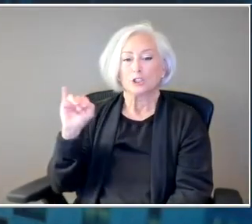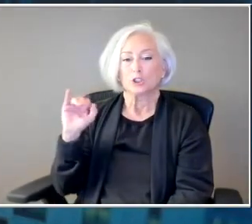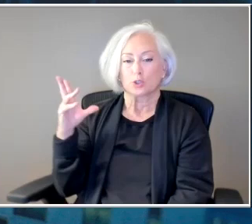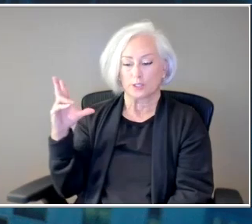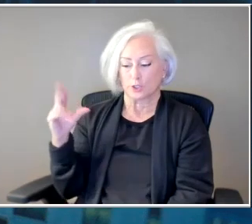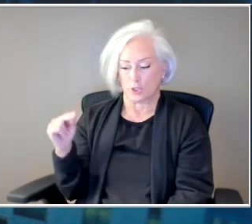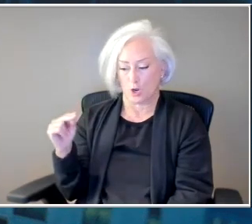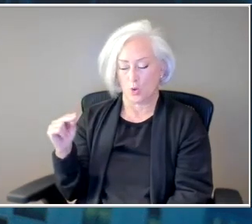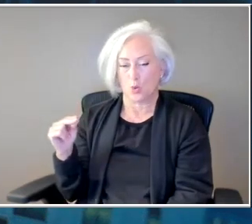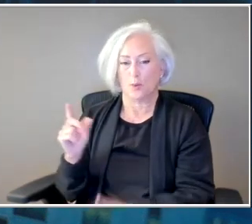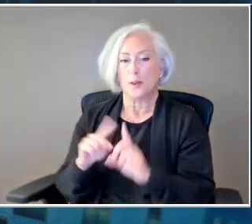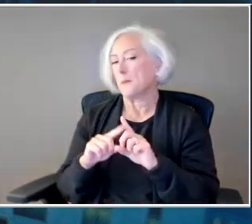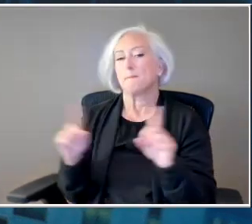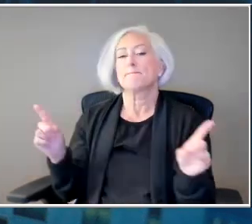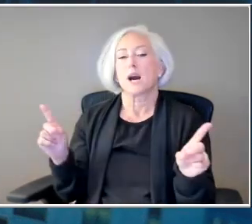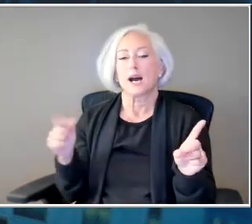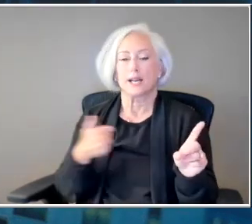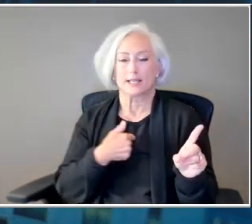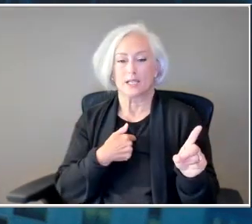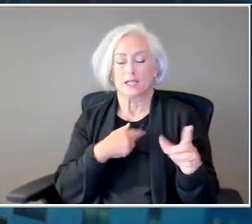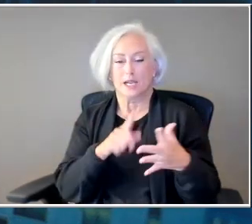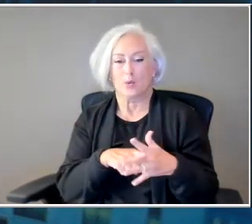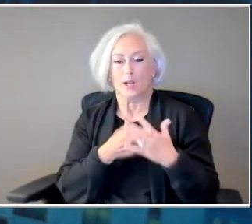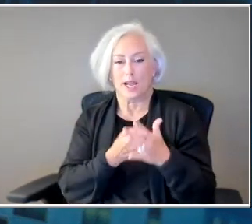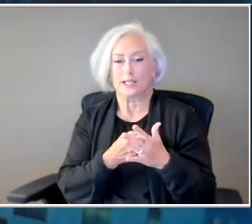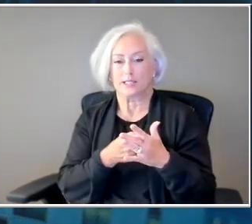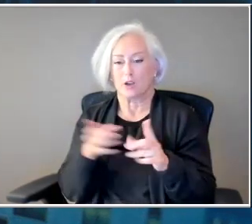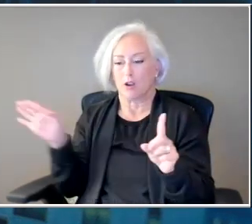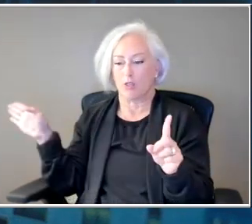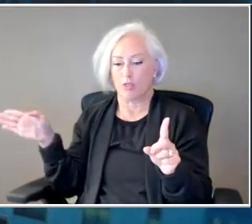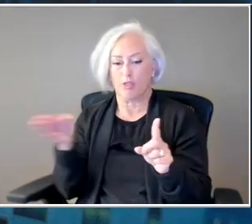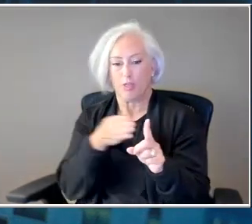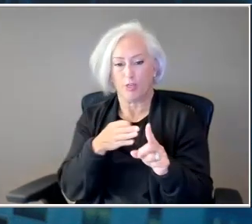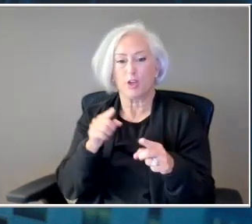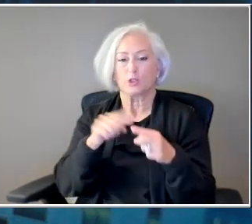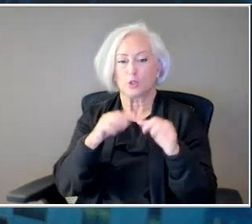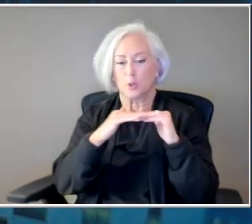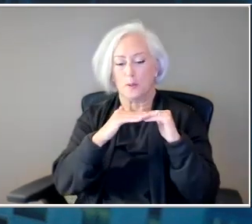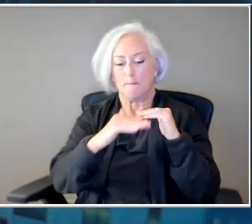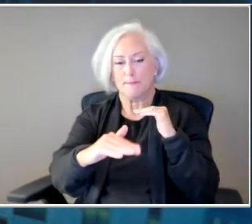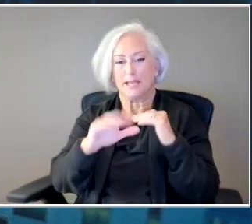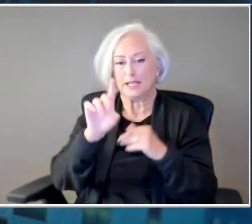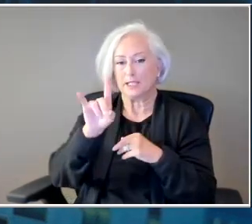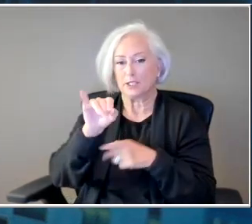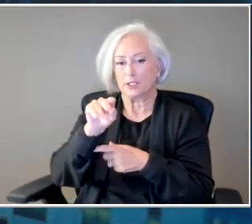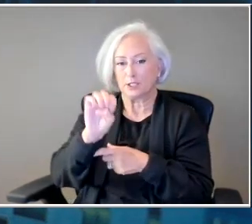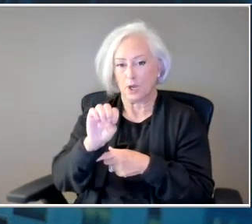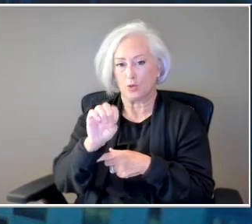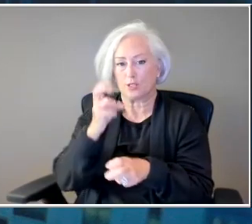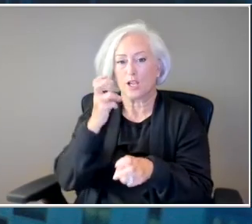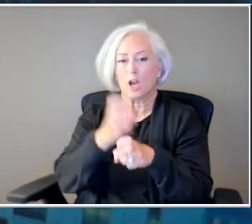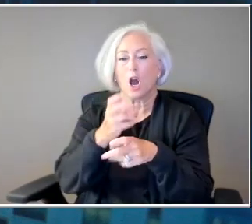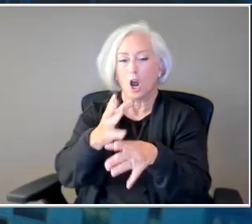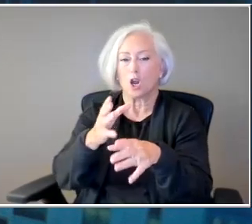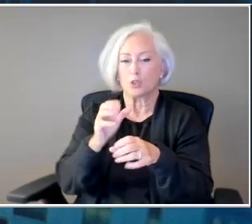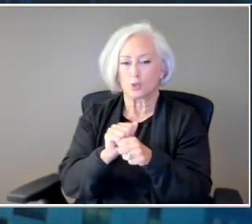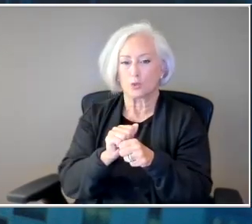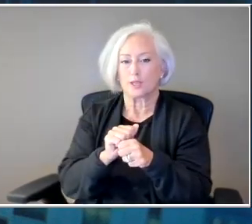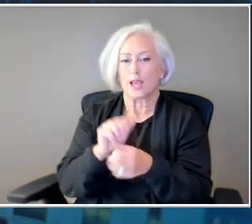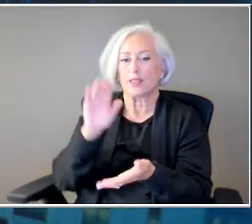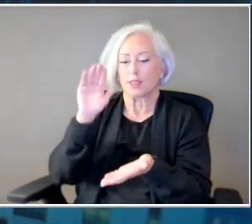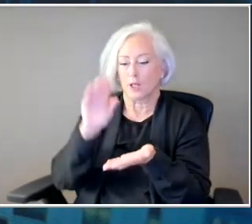I've started moving towards a maintenance dose, it's been very hard to get the lower dose for